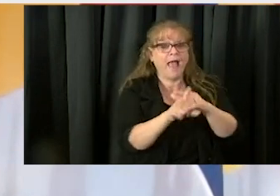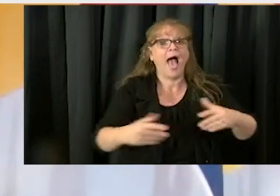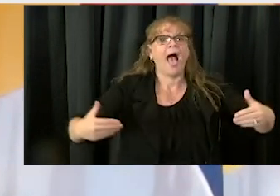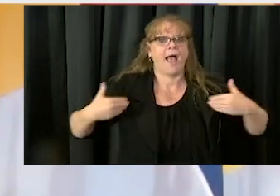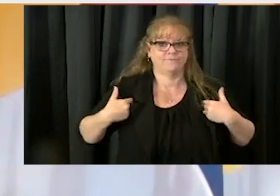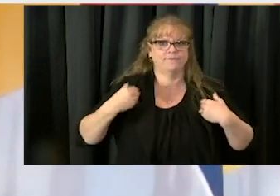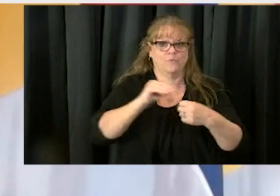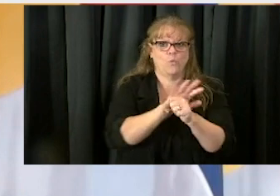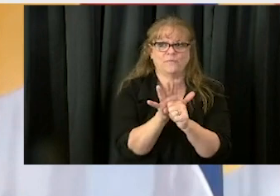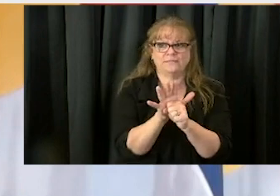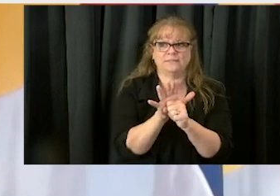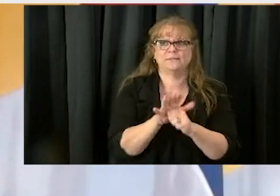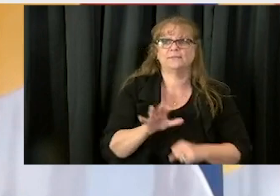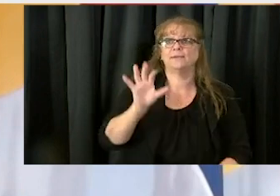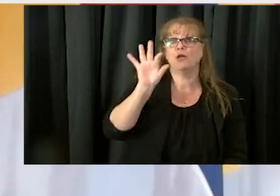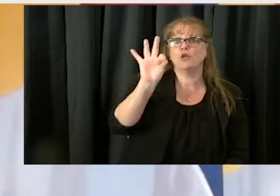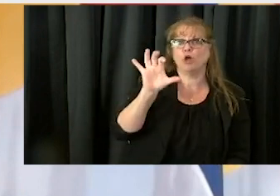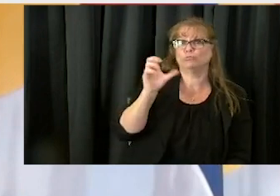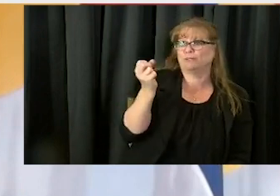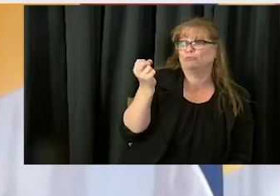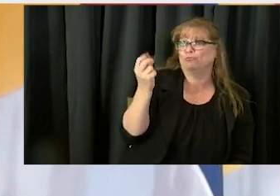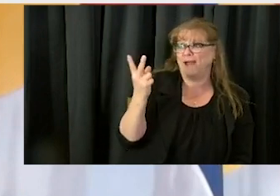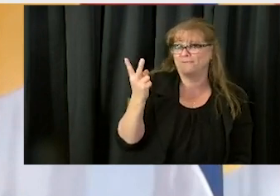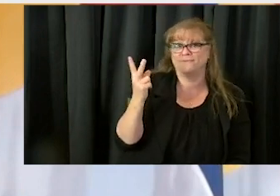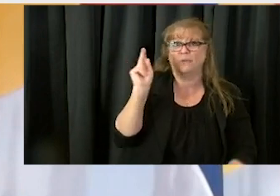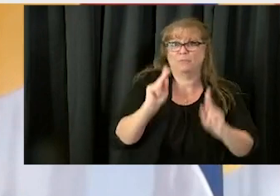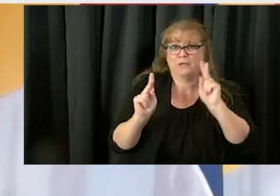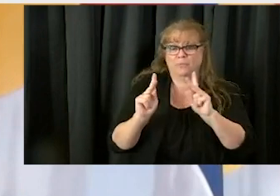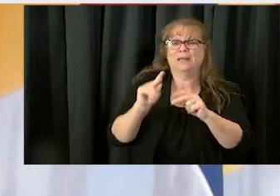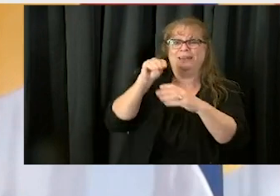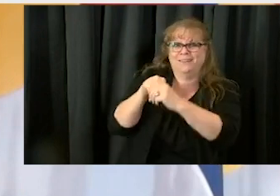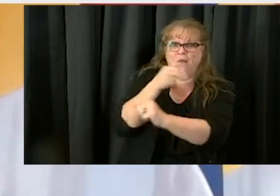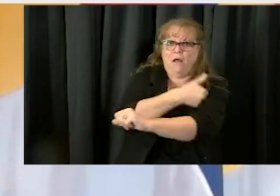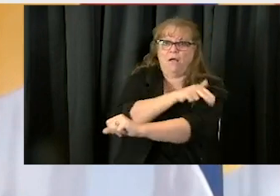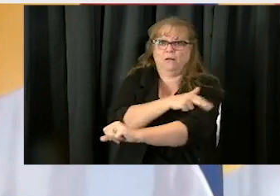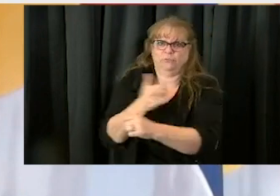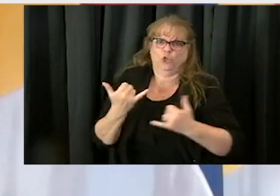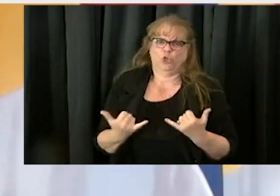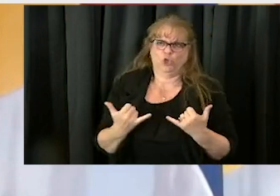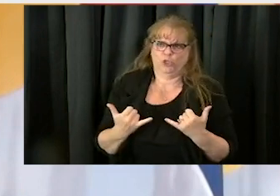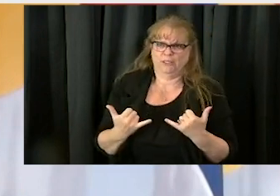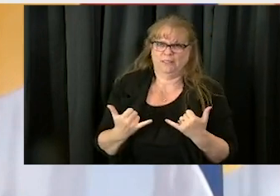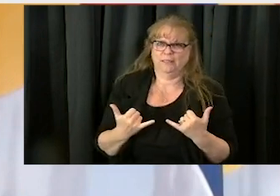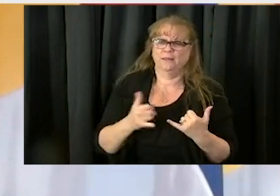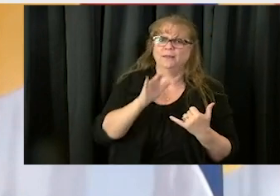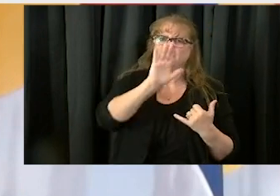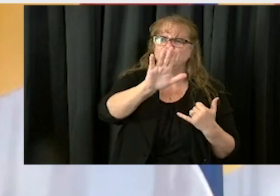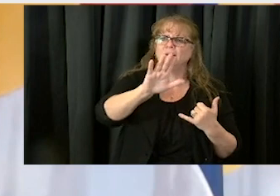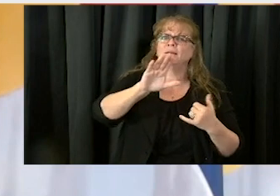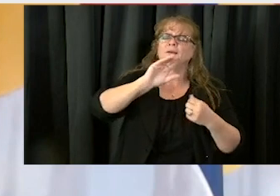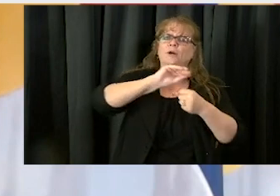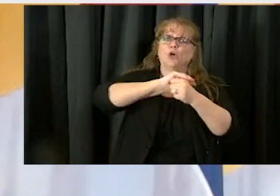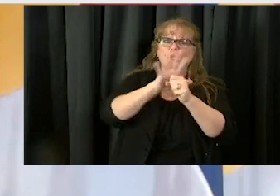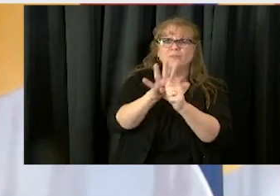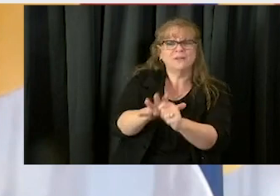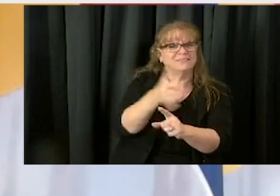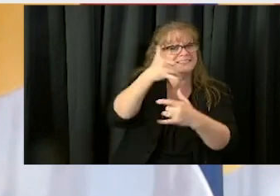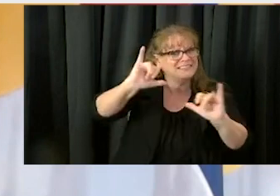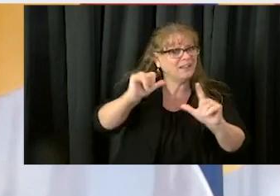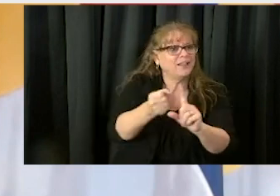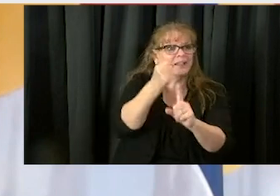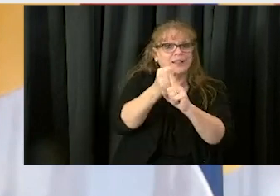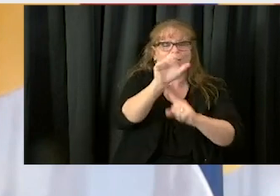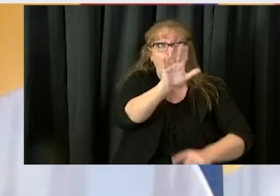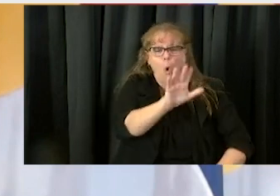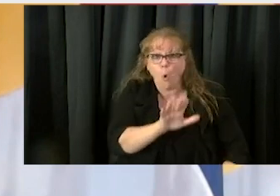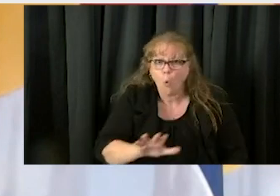across Colorado, across America. We are not yet experiencing the same peaks that we're seeing in some other states like Arizona and California,